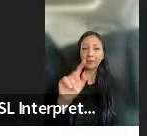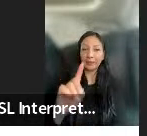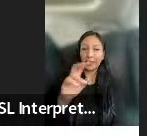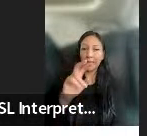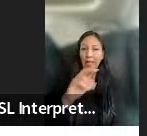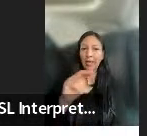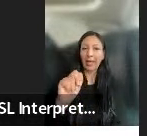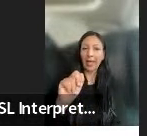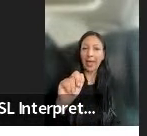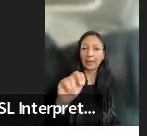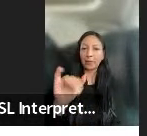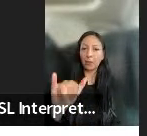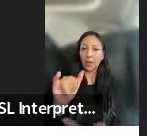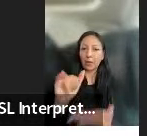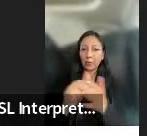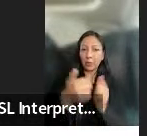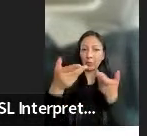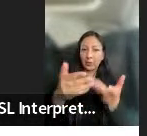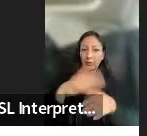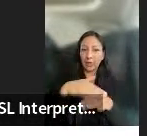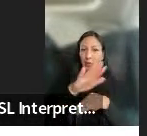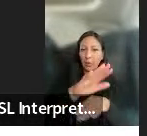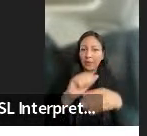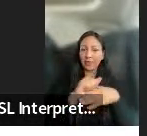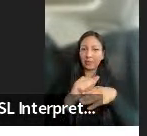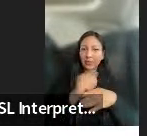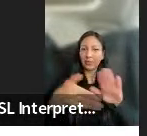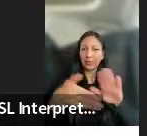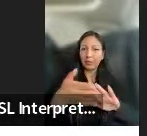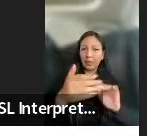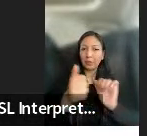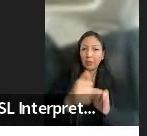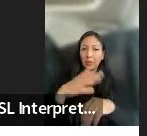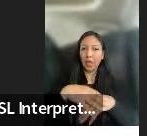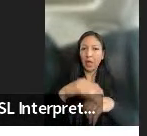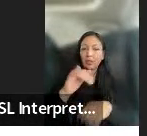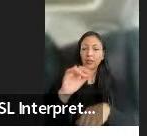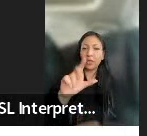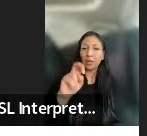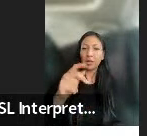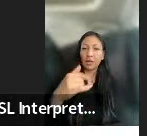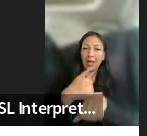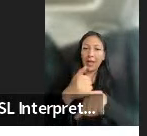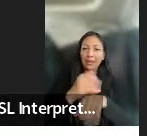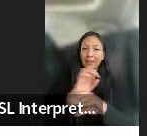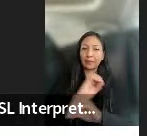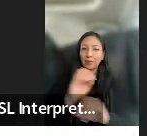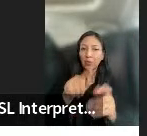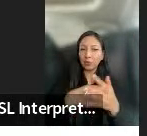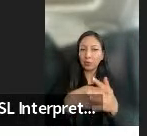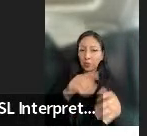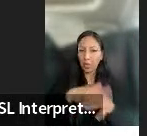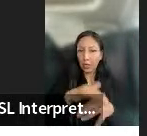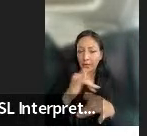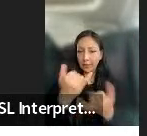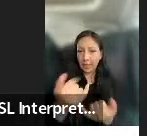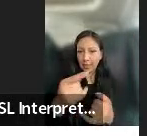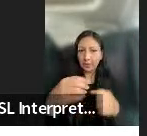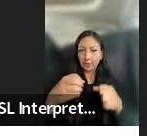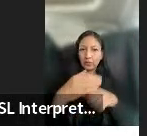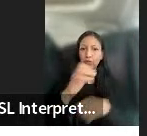proposal along at one of their training facilities along the Long Island Sound, there's no tool in the zoning resolution right now to